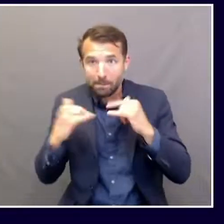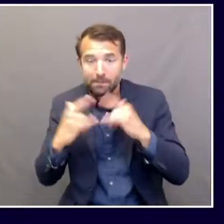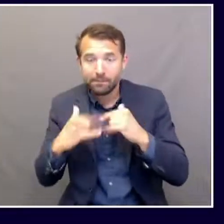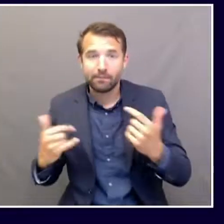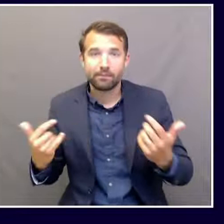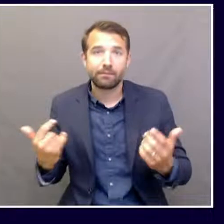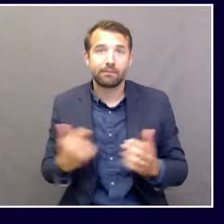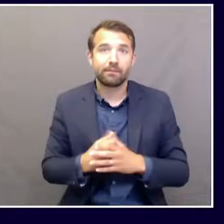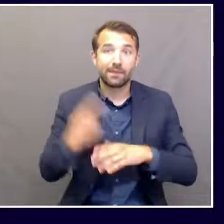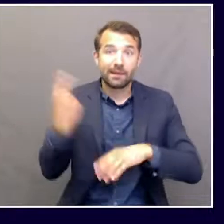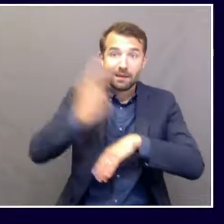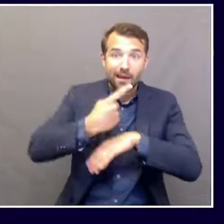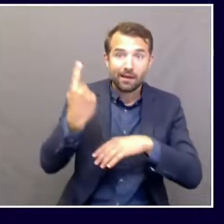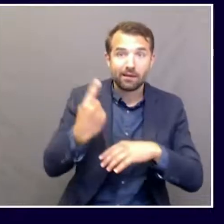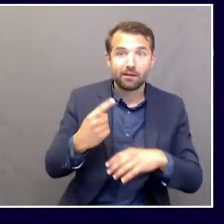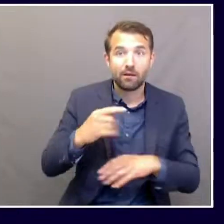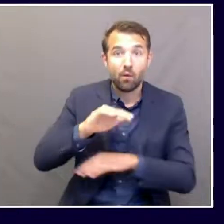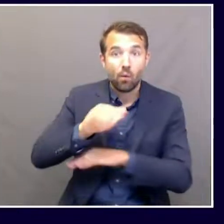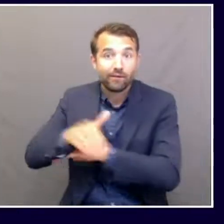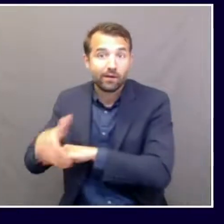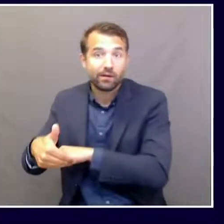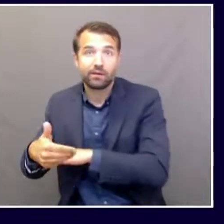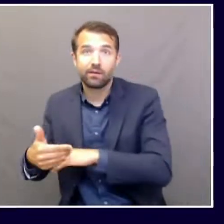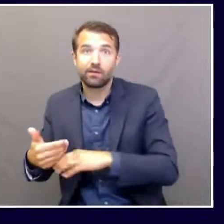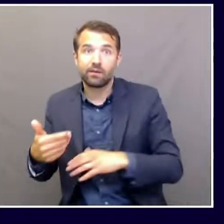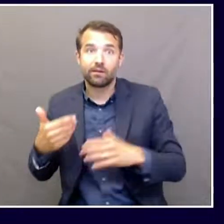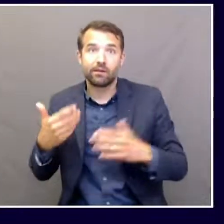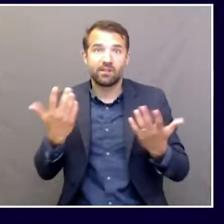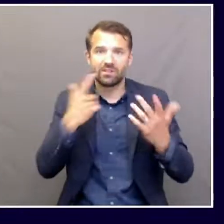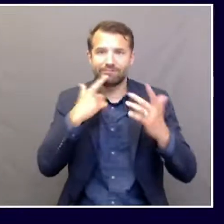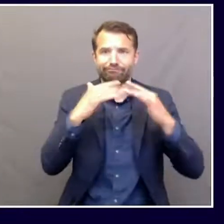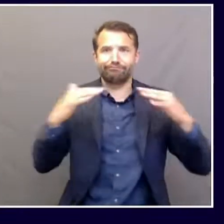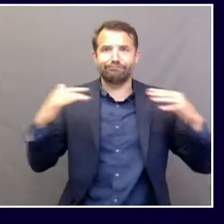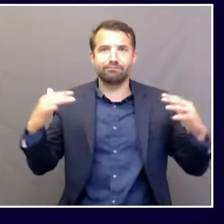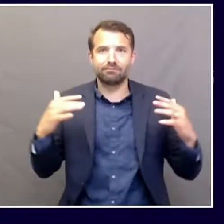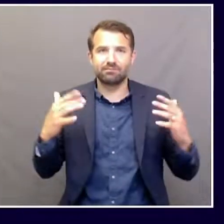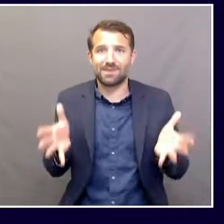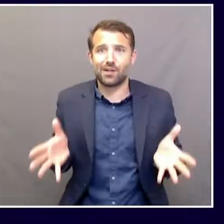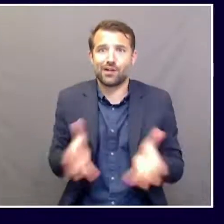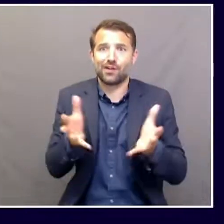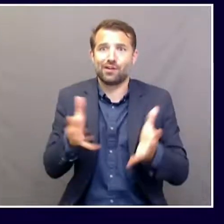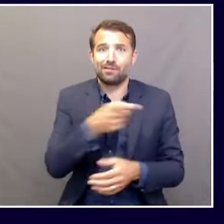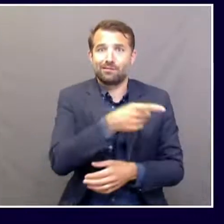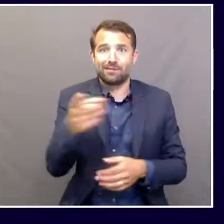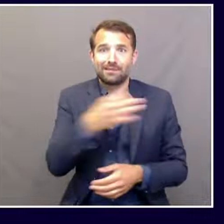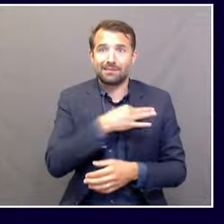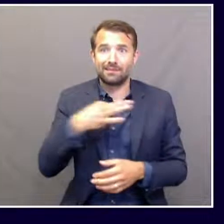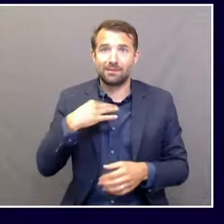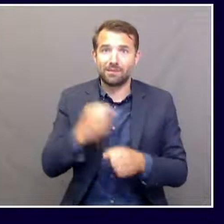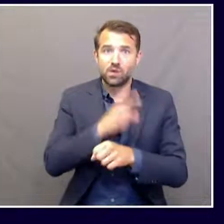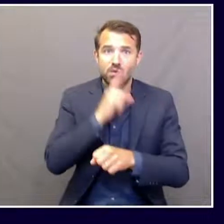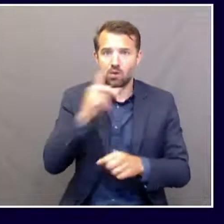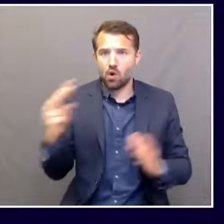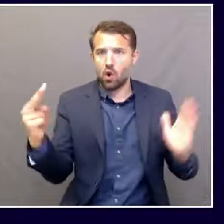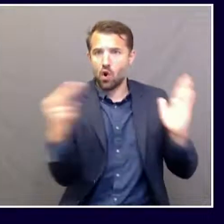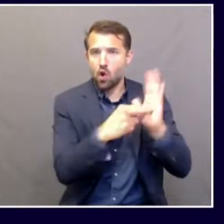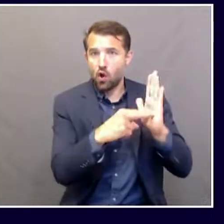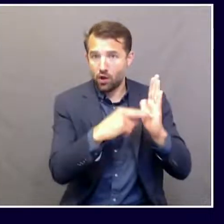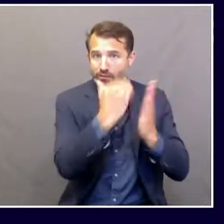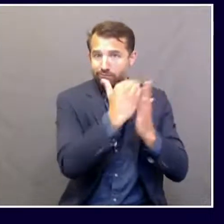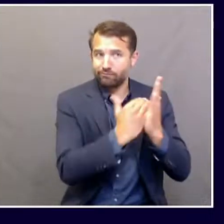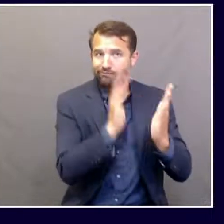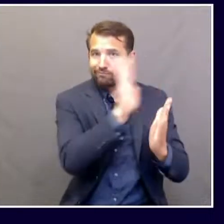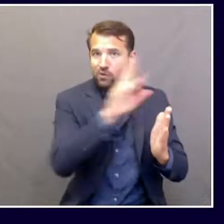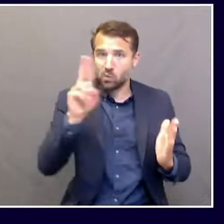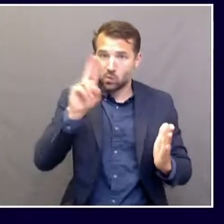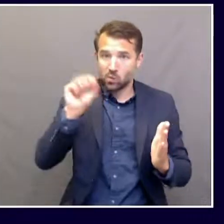all people who work at those camps or run those camps to look at that US CDC guidance. Okay, are there any